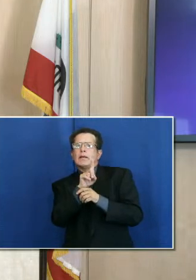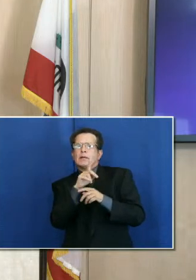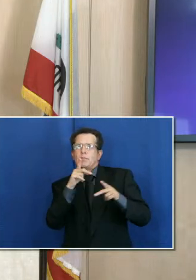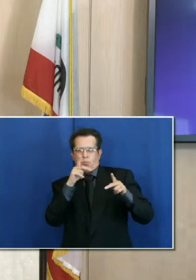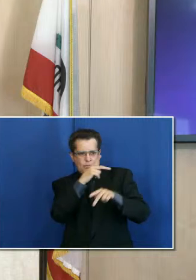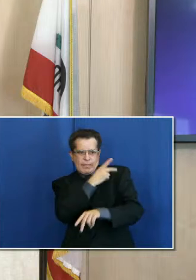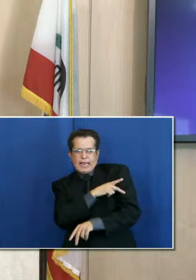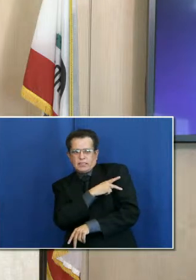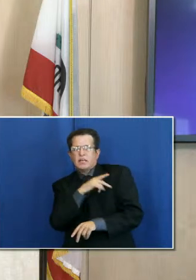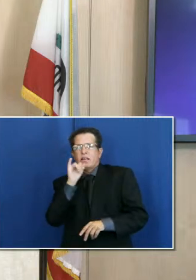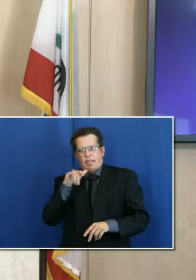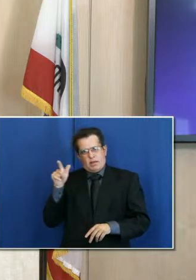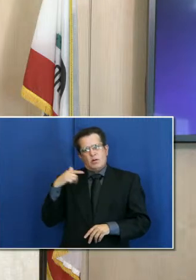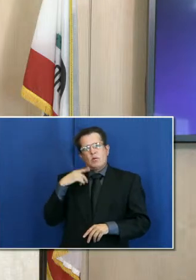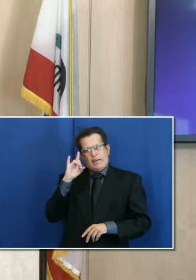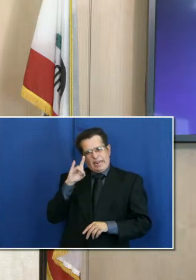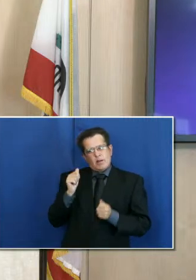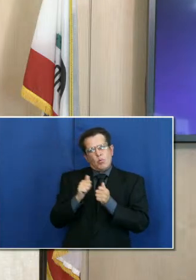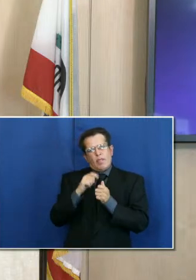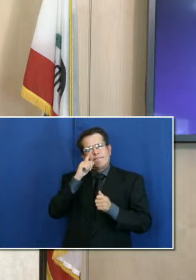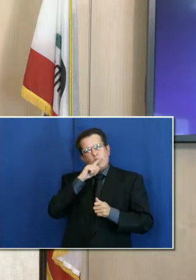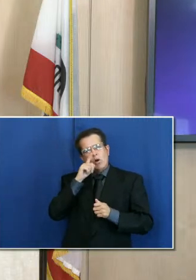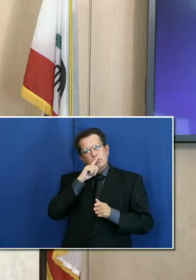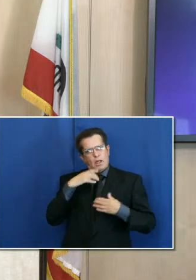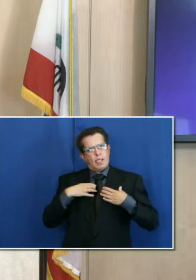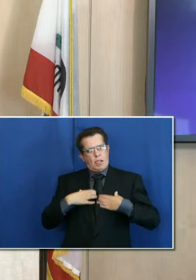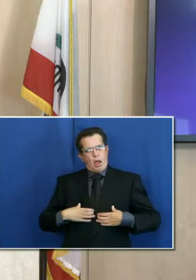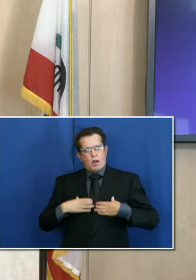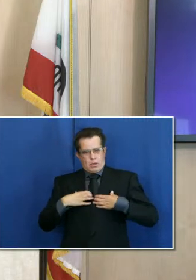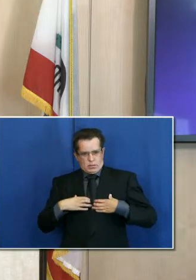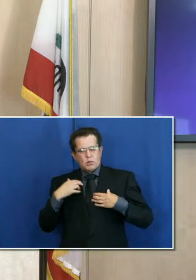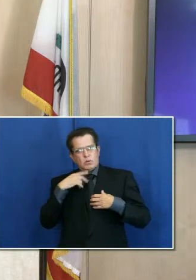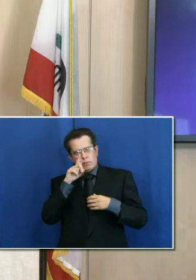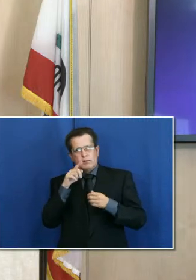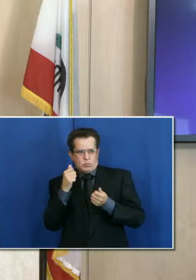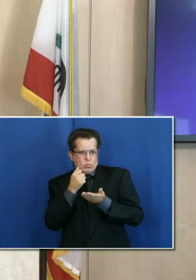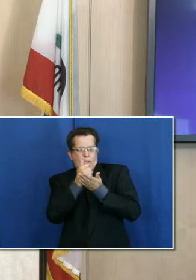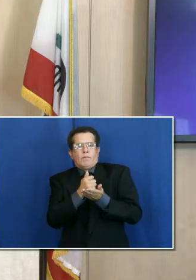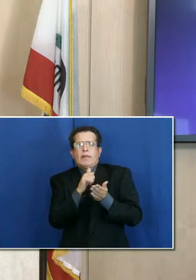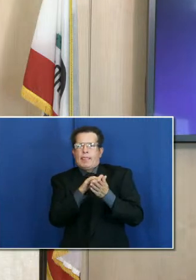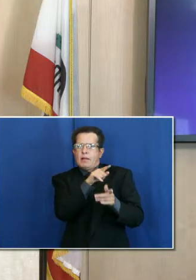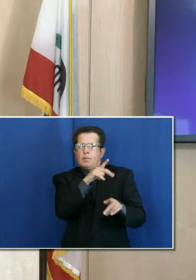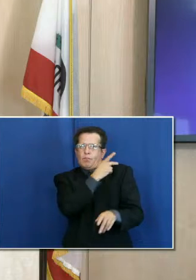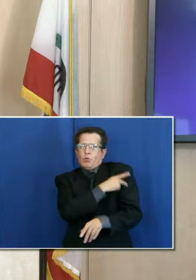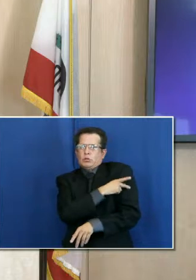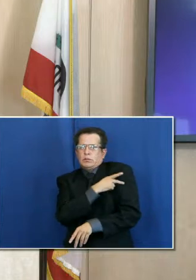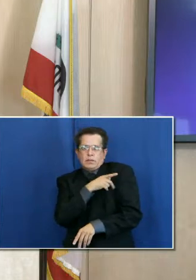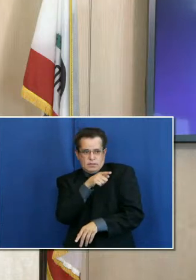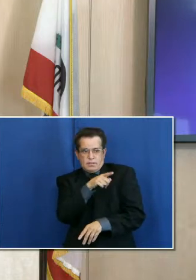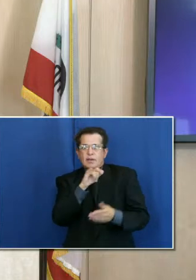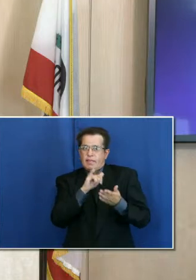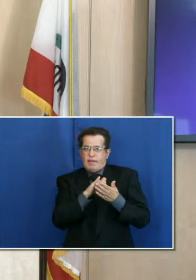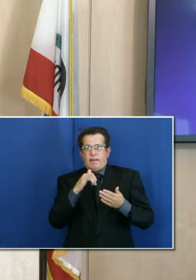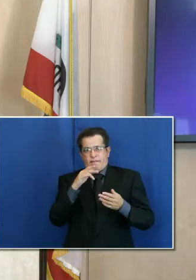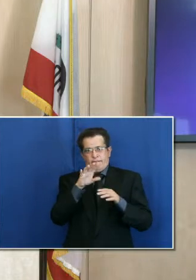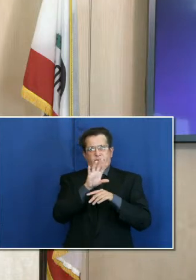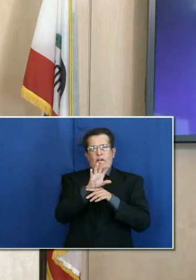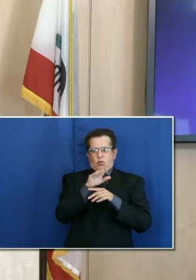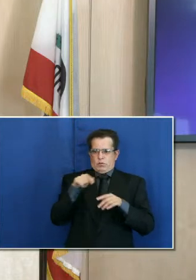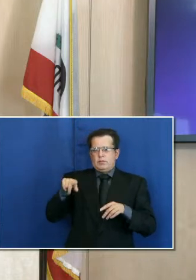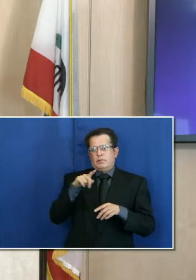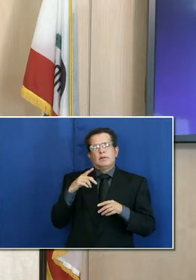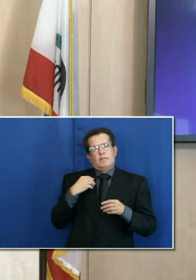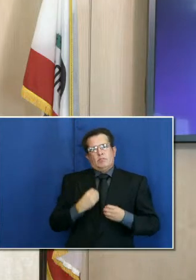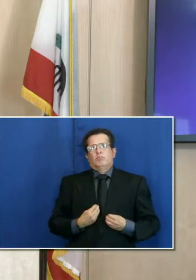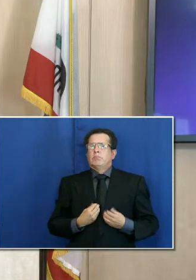lung. That's the last treatment we can give to a patient who can no longer support their own breathing. The video evoked strong emotions. From a